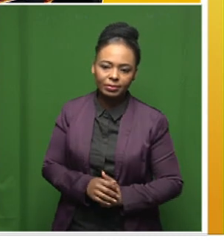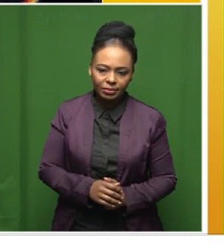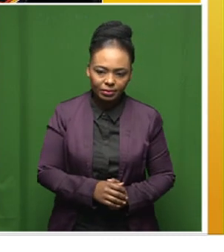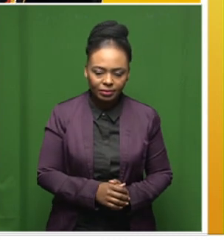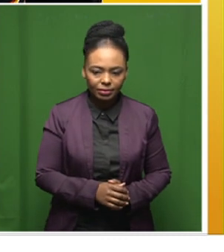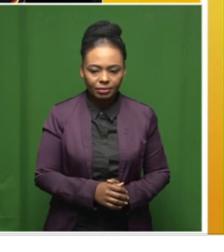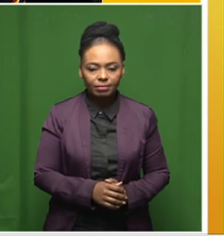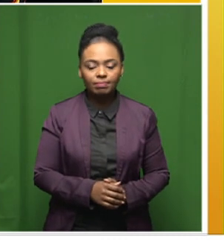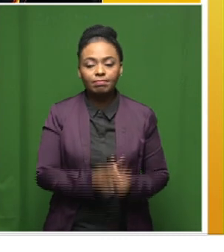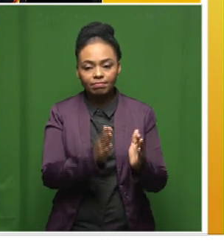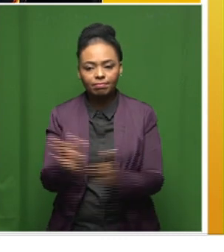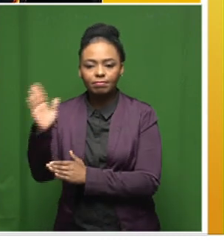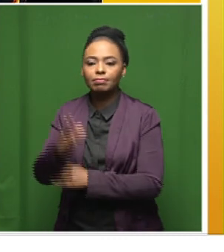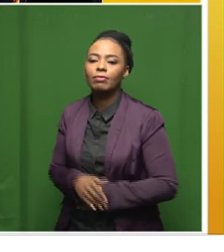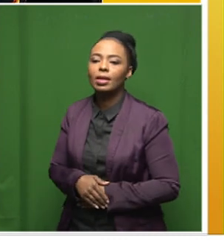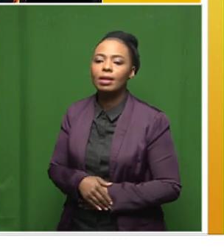Dr. Pillay?